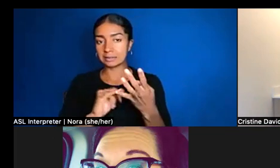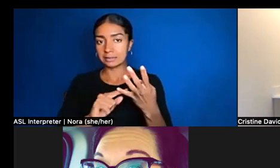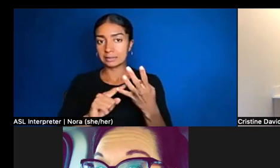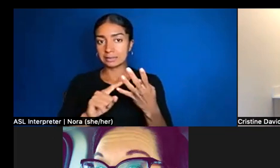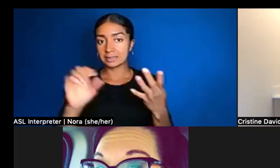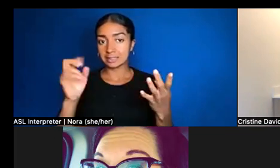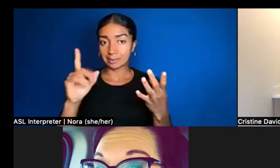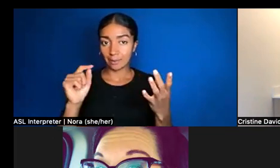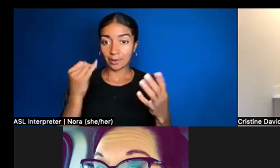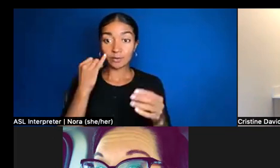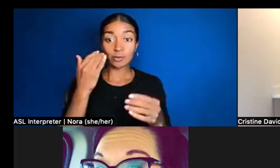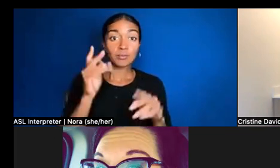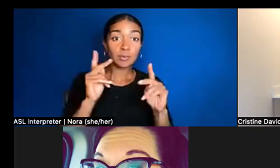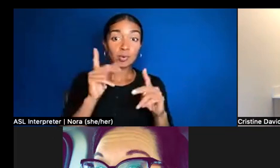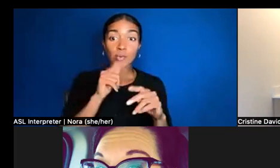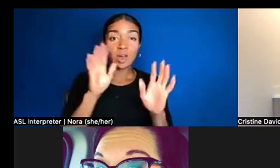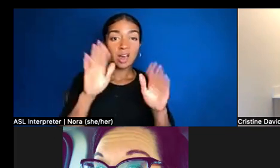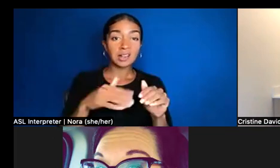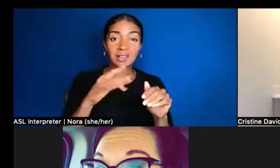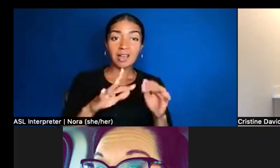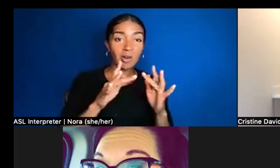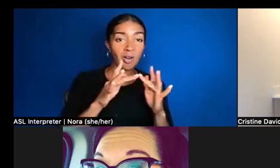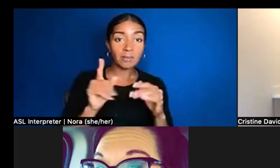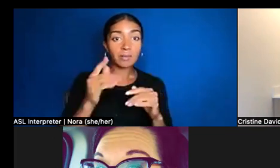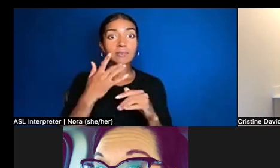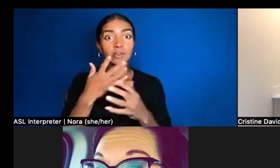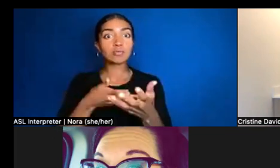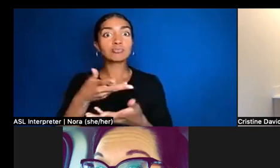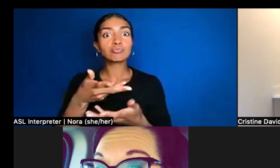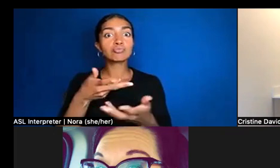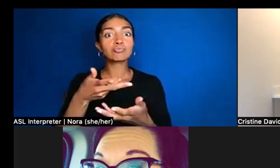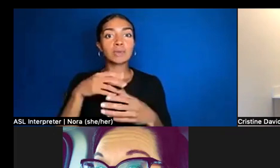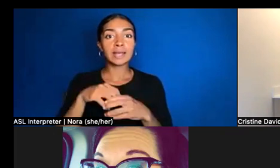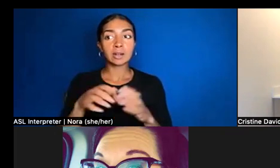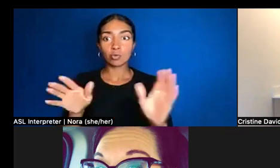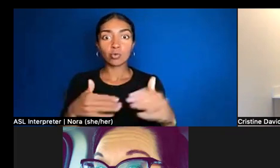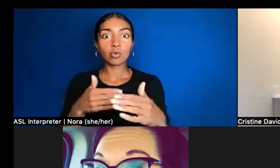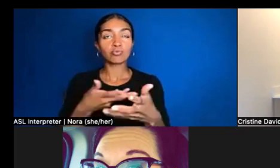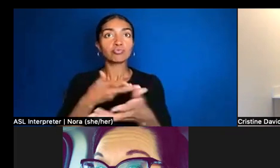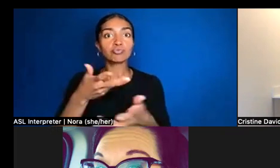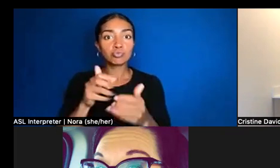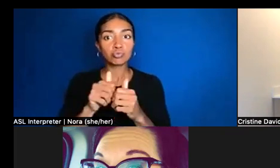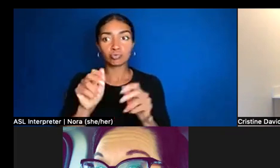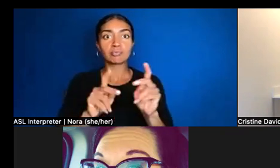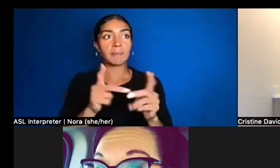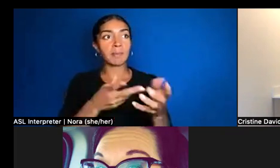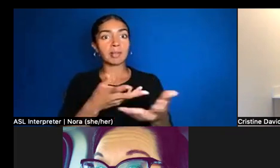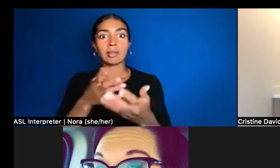but being in person in a room with somebody might be better, then, you know, get in touch with me and I can make sure to